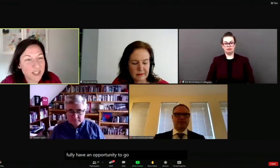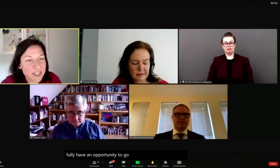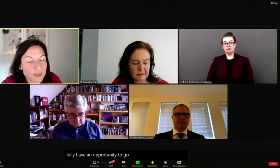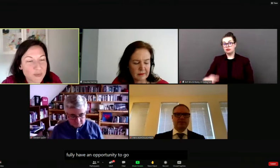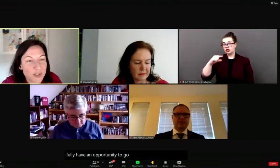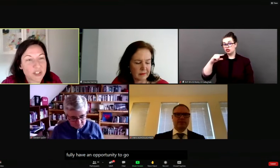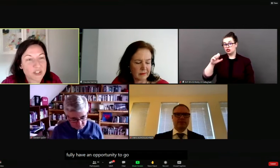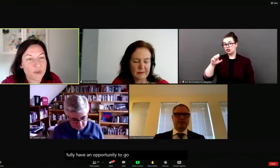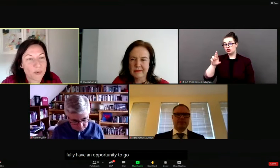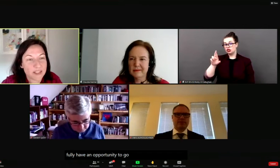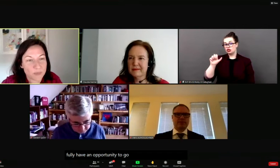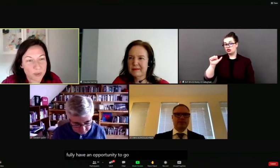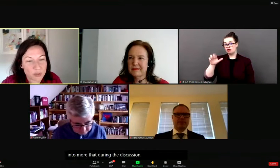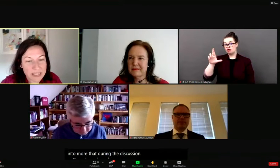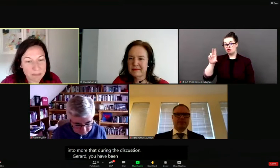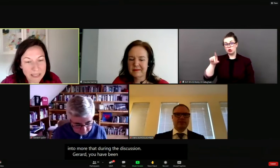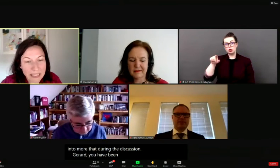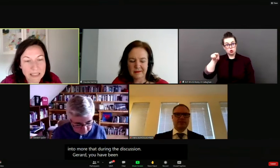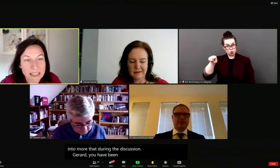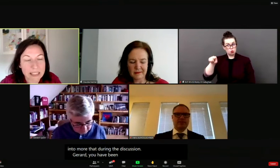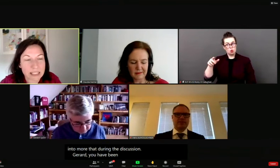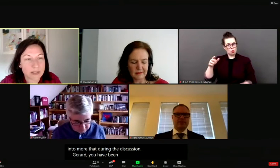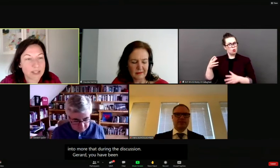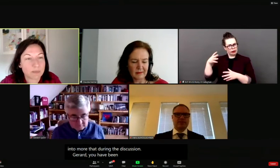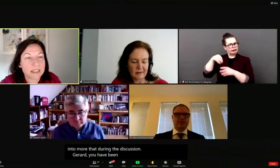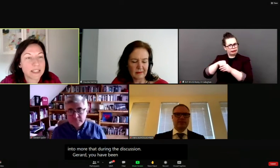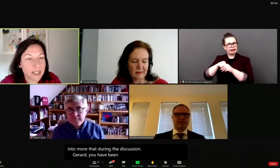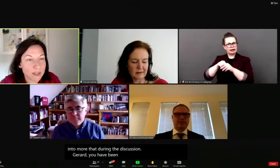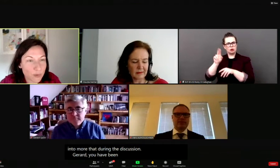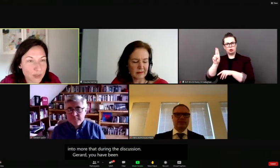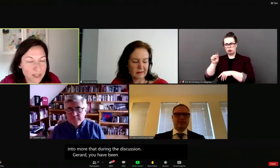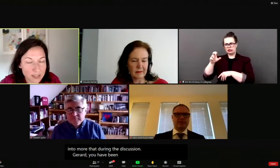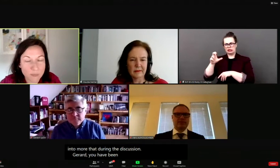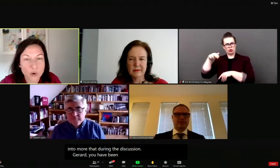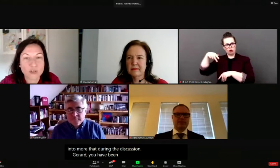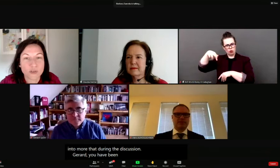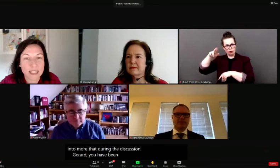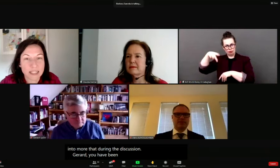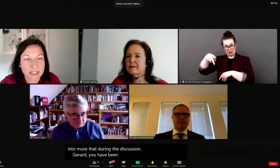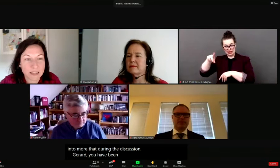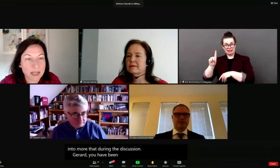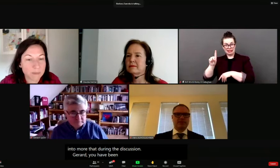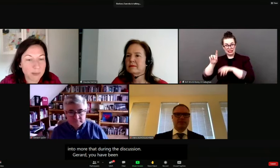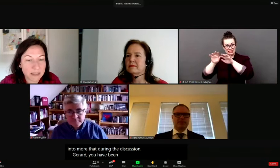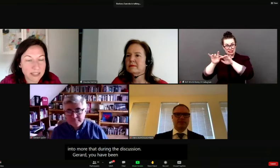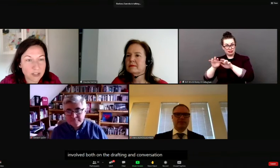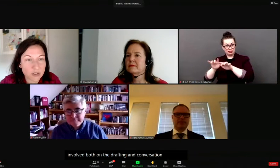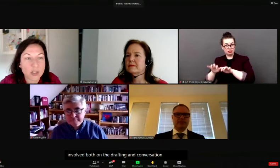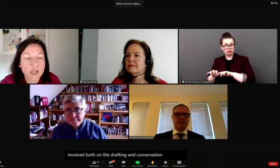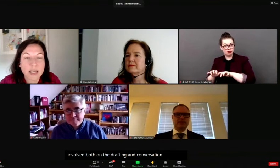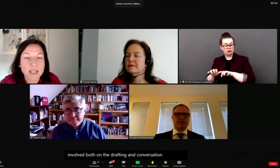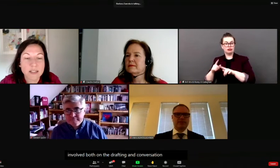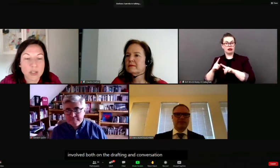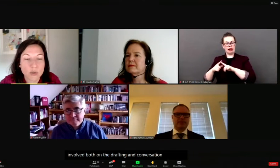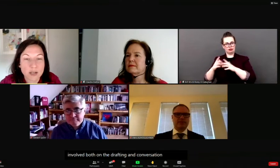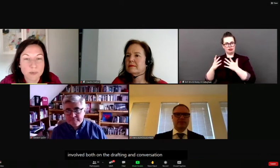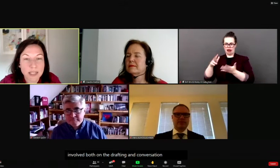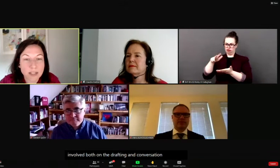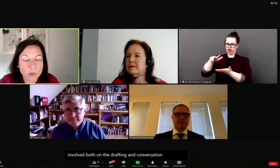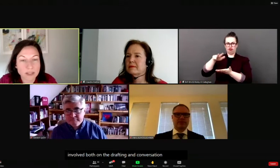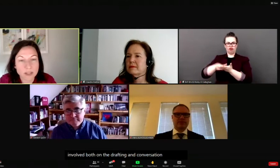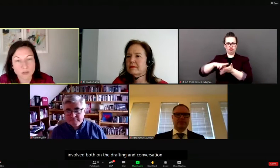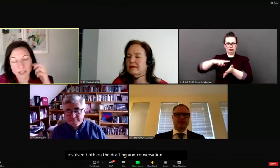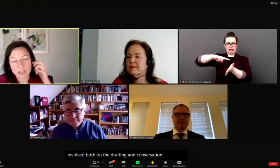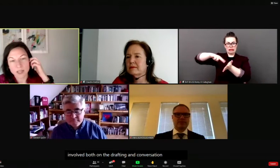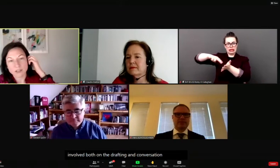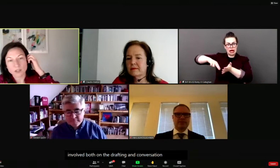and negotiations of the Convention on the Rights of Persons with Disabilities, the CRPD, and of course its monitoring and implementation. So I would like